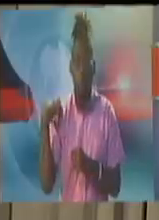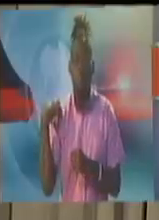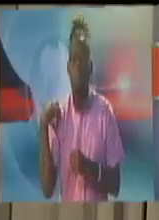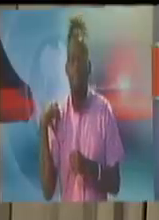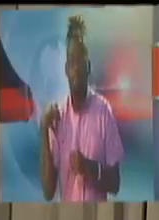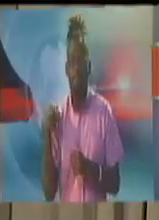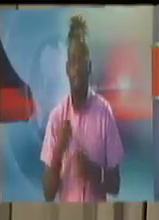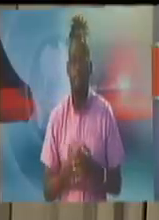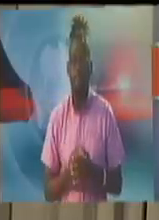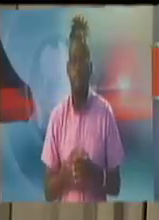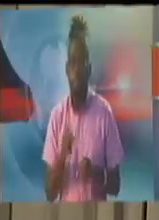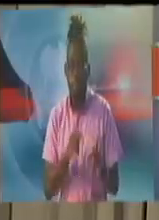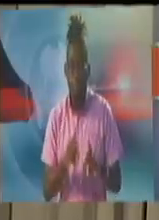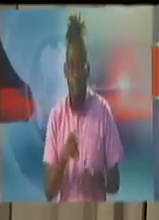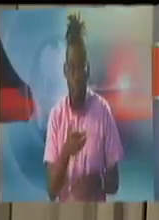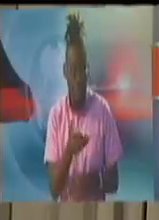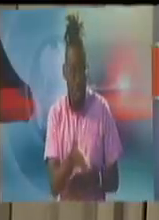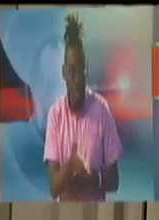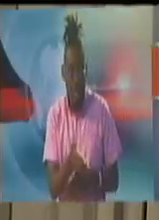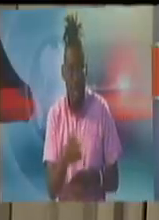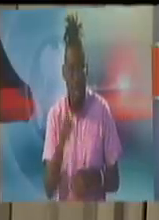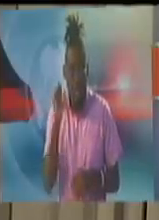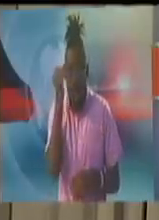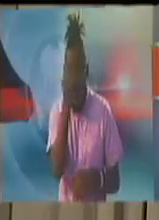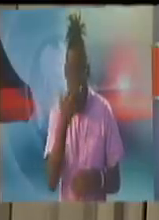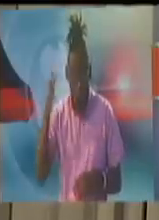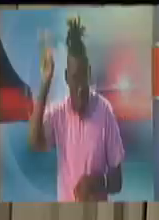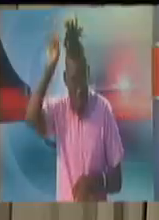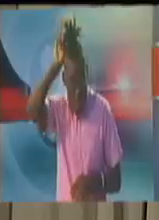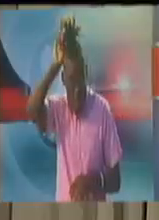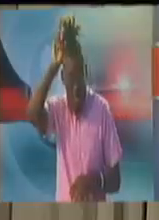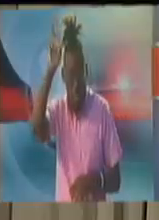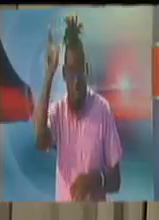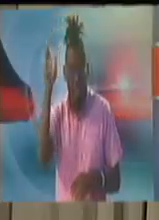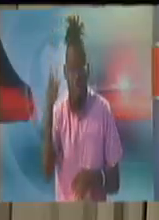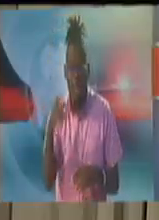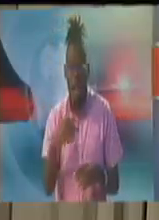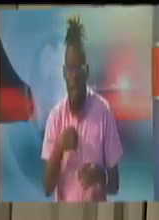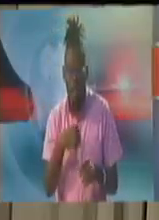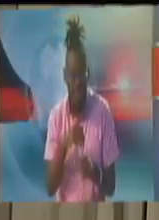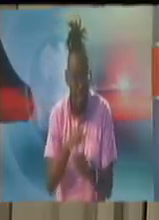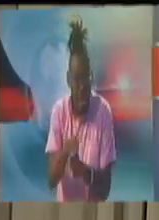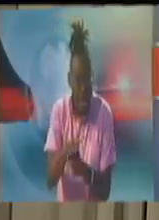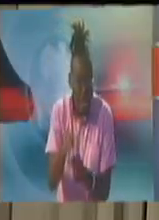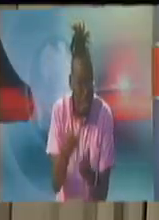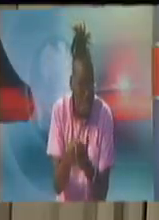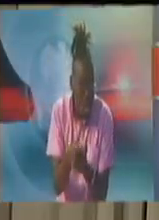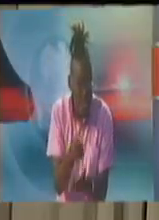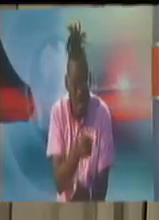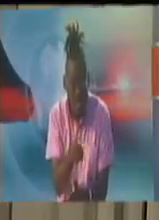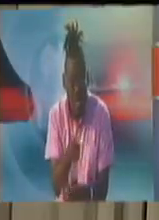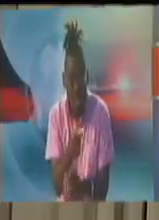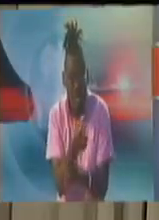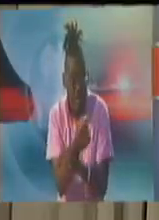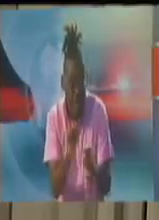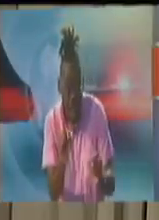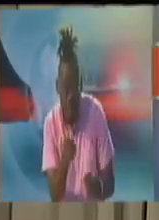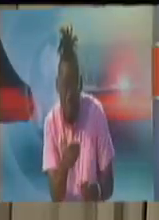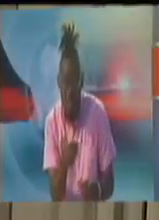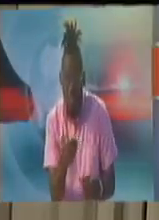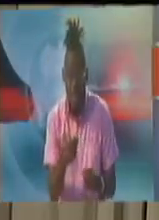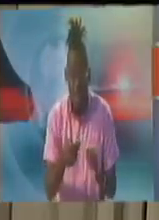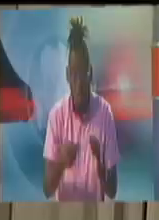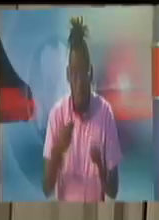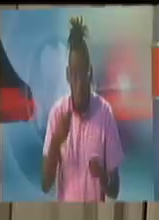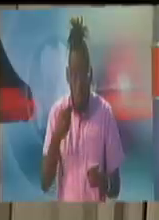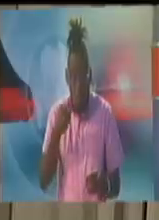Suriname, the employers here in Trinidad are making sure that they're well stocked with money, they're in safe and safe environments in their hotels, etc. And